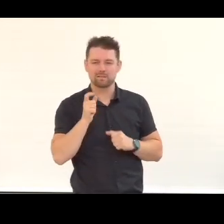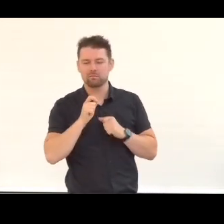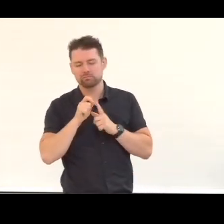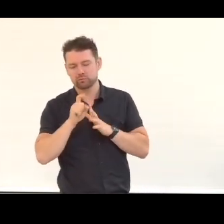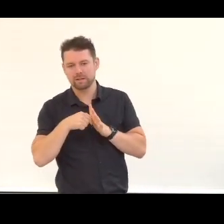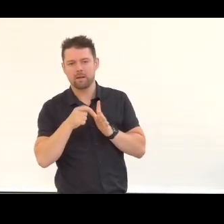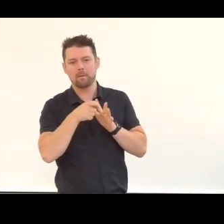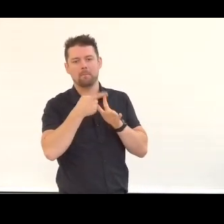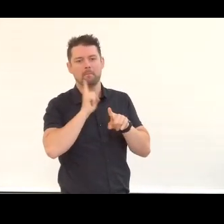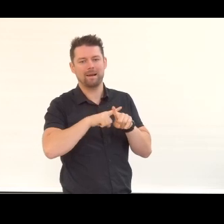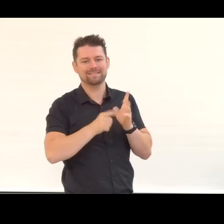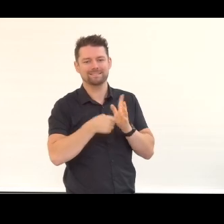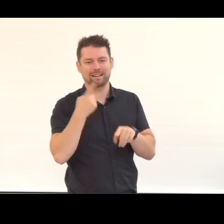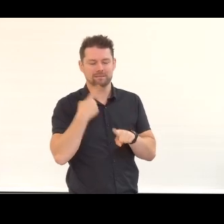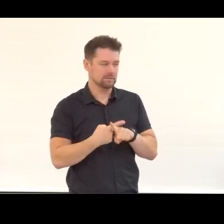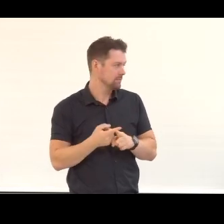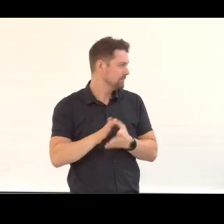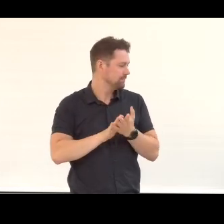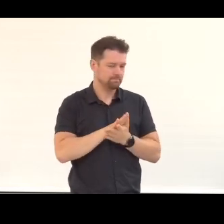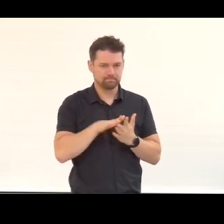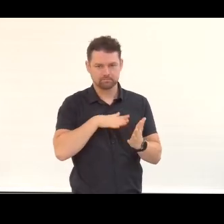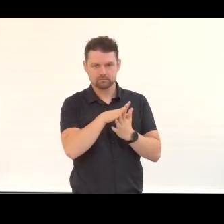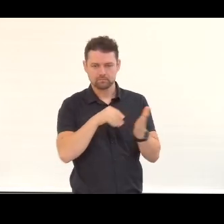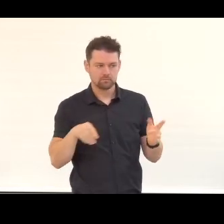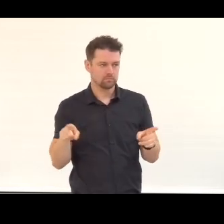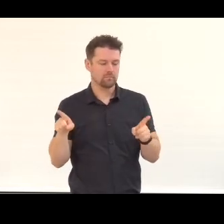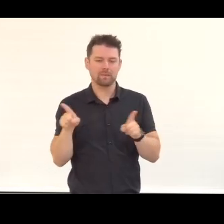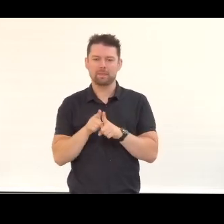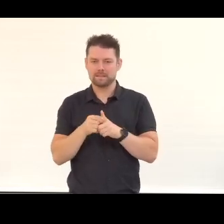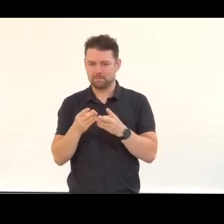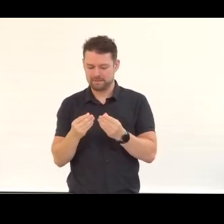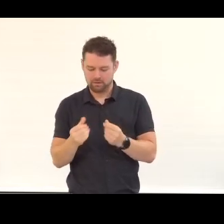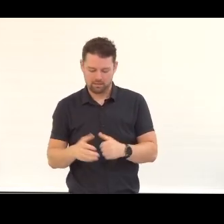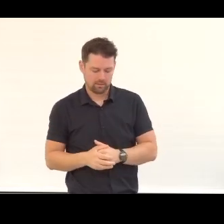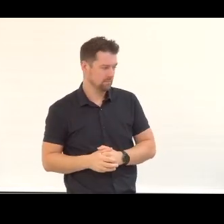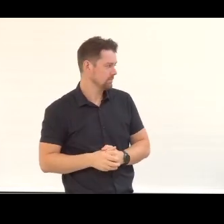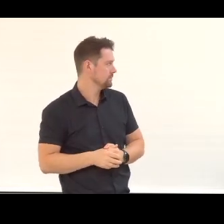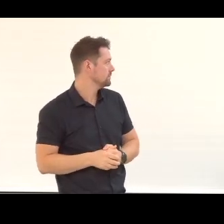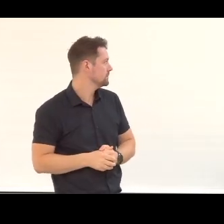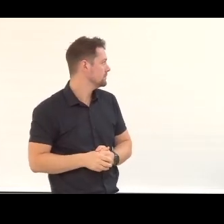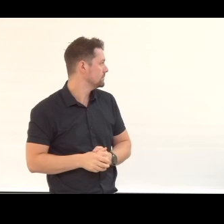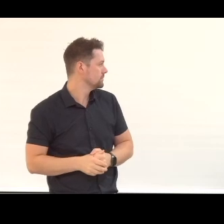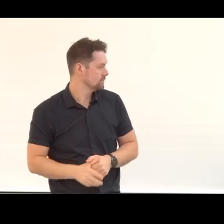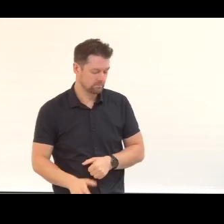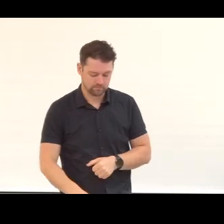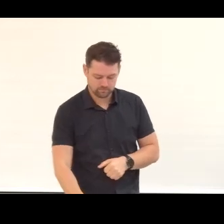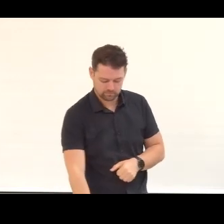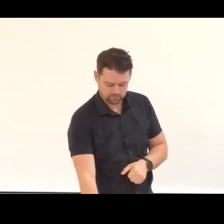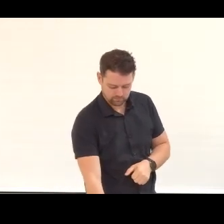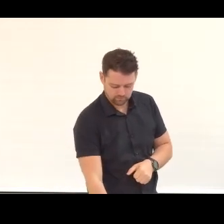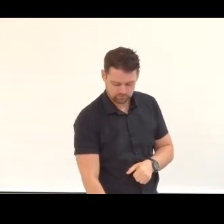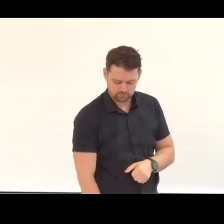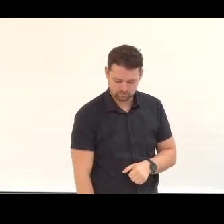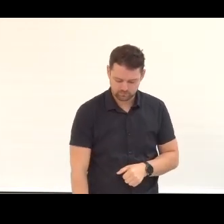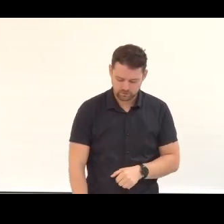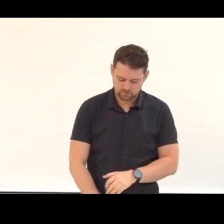and we are using now the same material that was the outcome of this project. Yeah, let's move